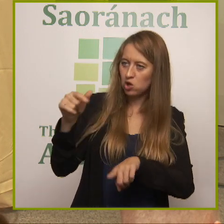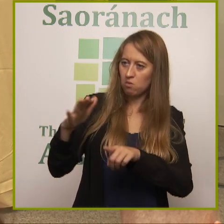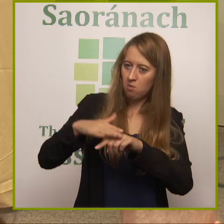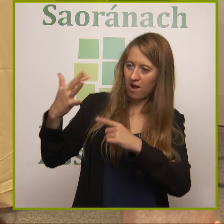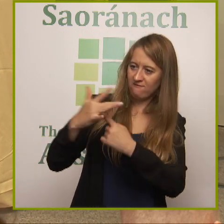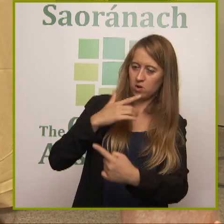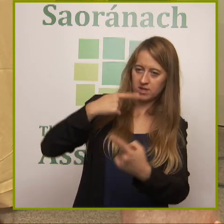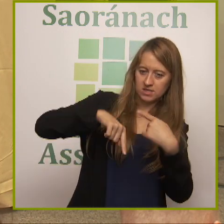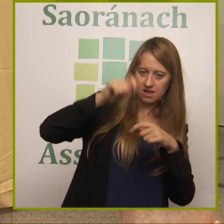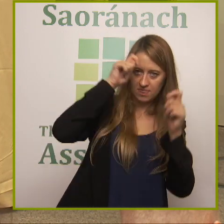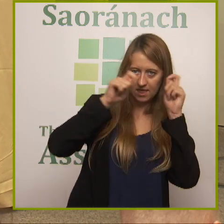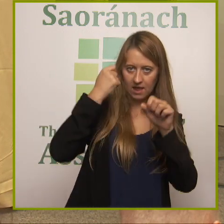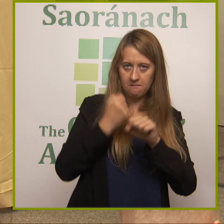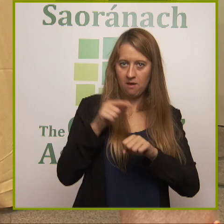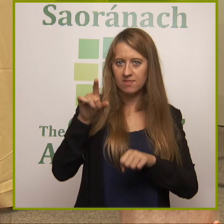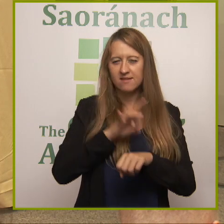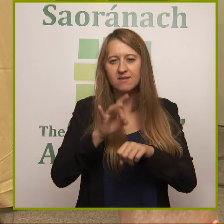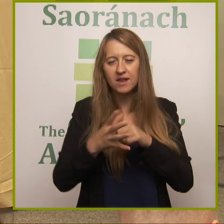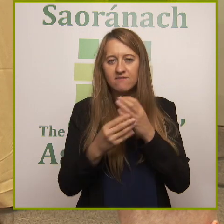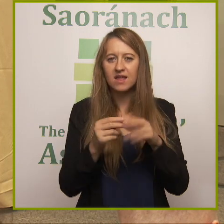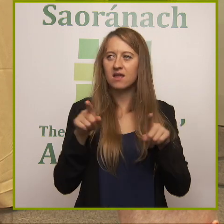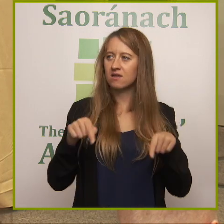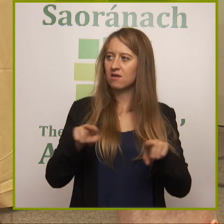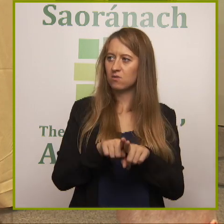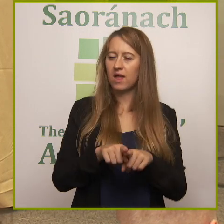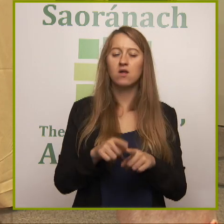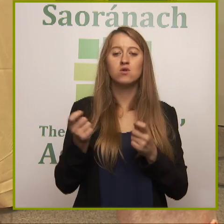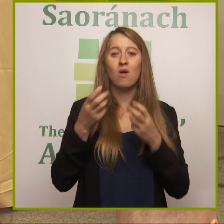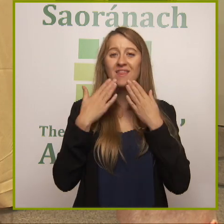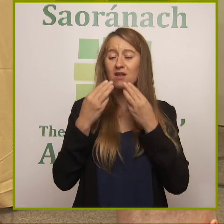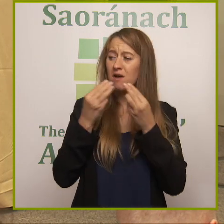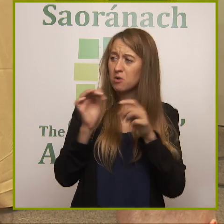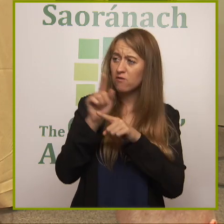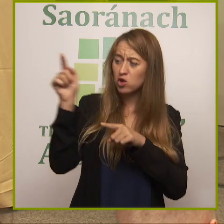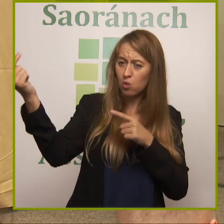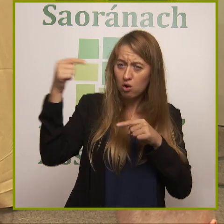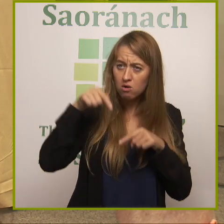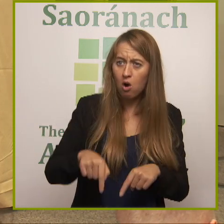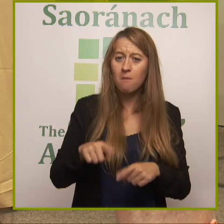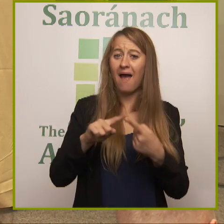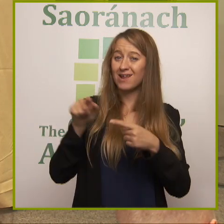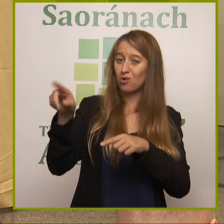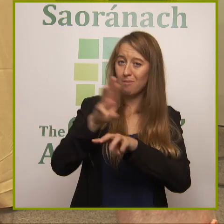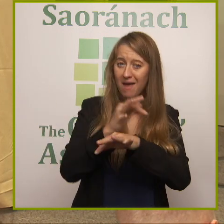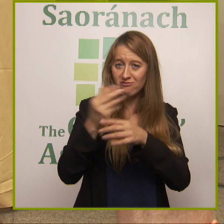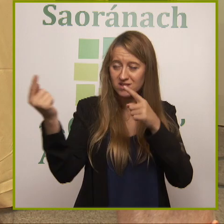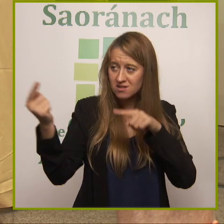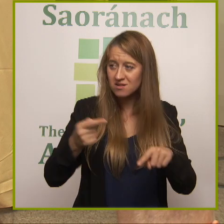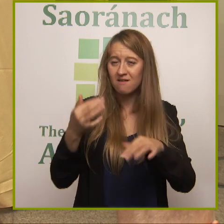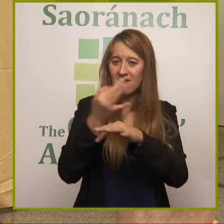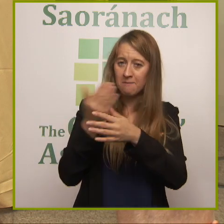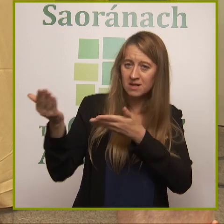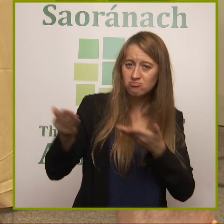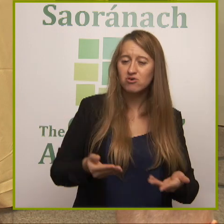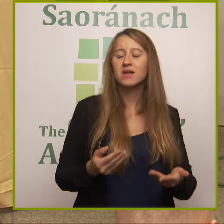up to speak with us today, with your families, and with your parents that are here today, and for doing that over the last couple